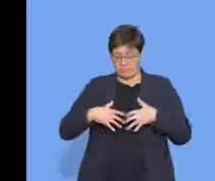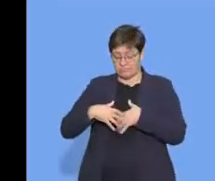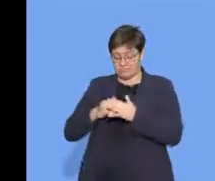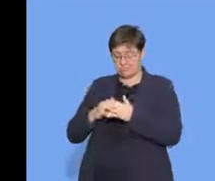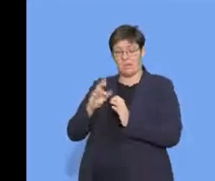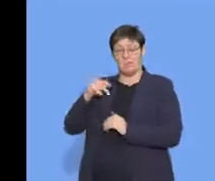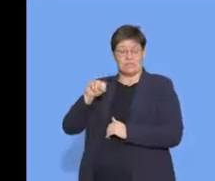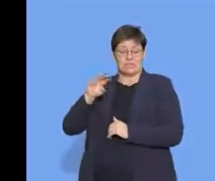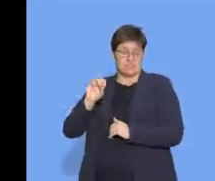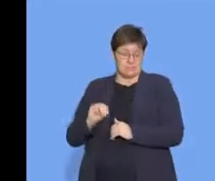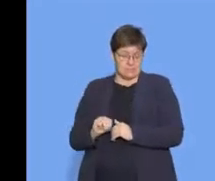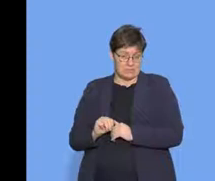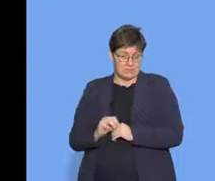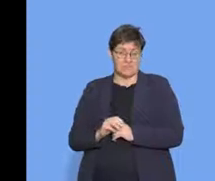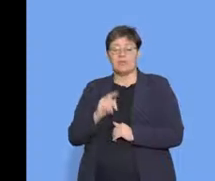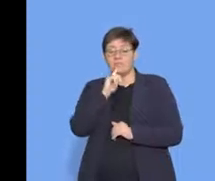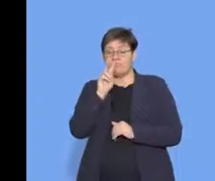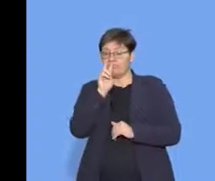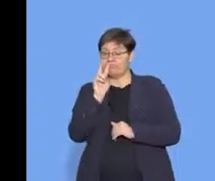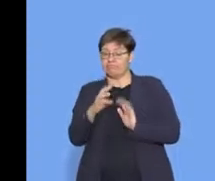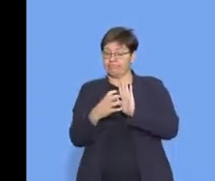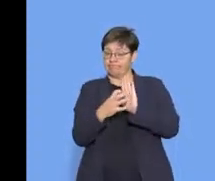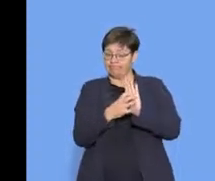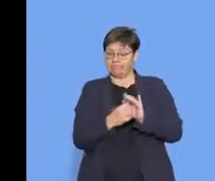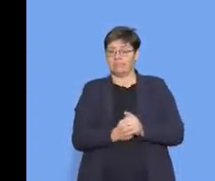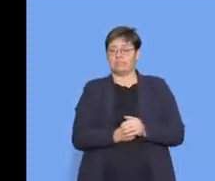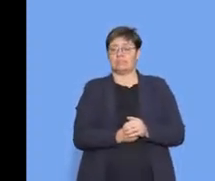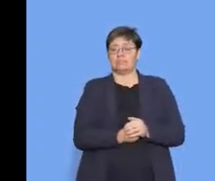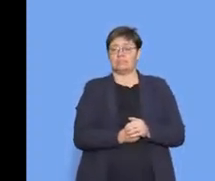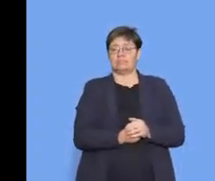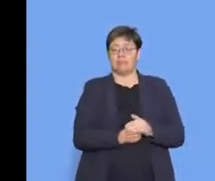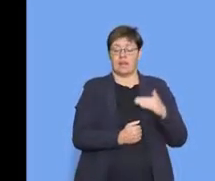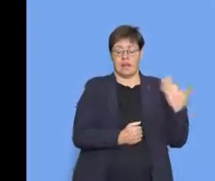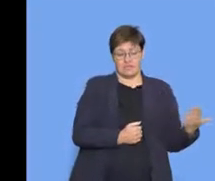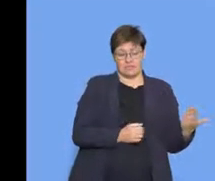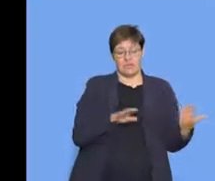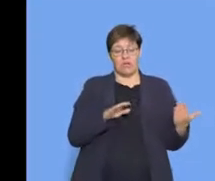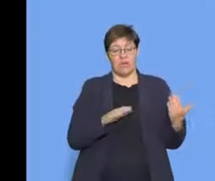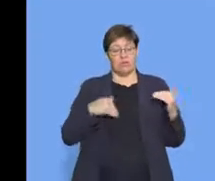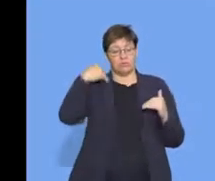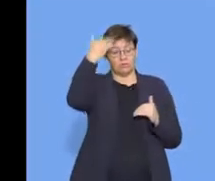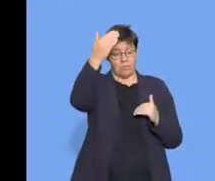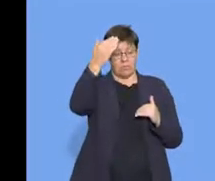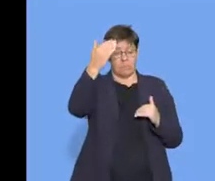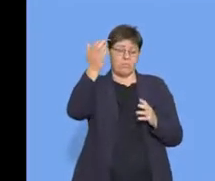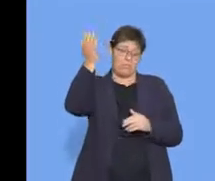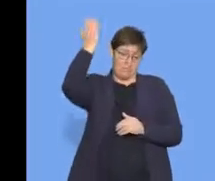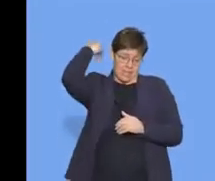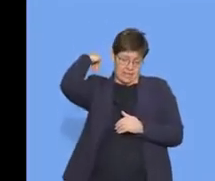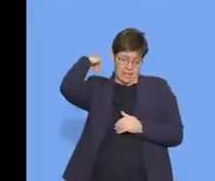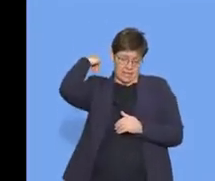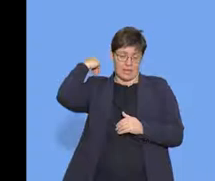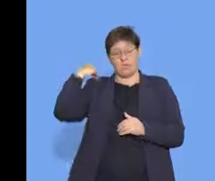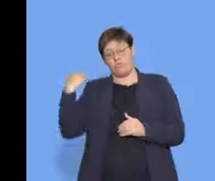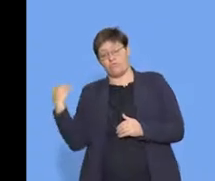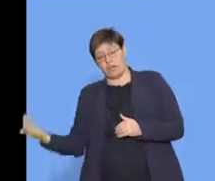making up the prism. If you look at the diagram, we have the left rectangle, the top rectangle, the back